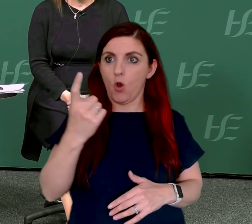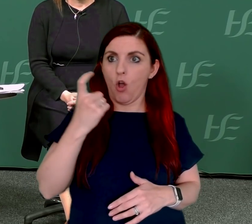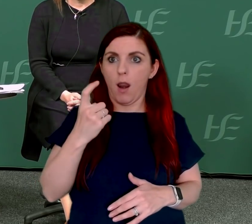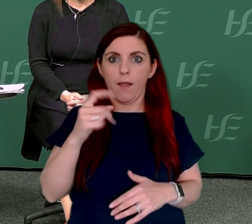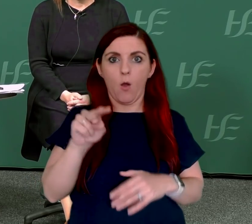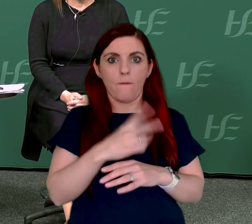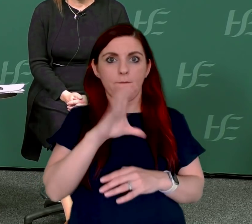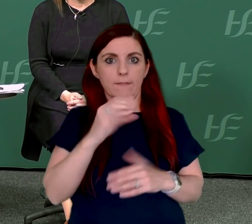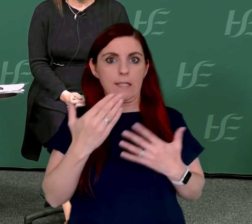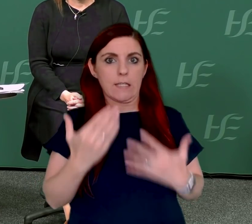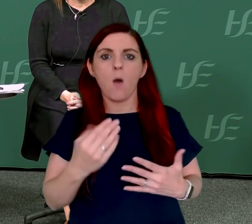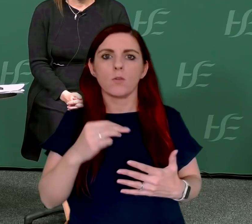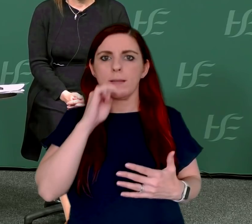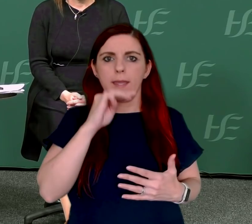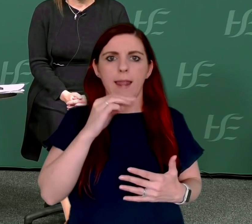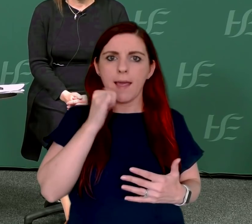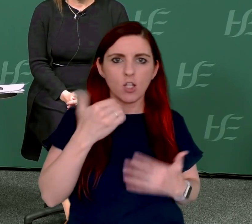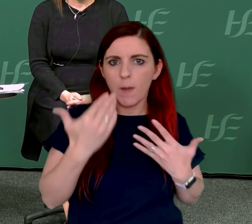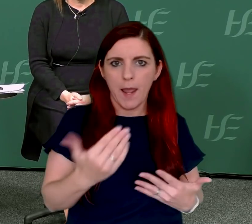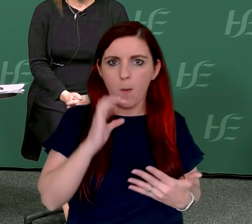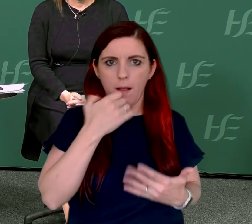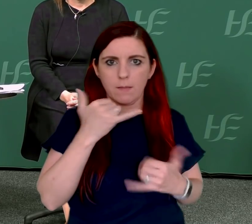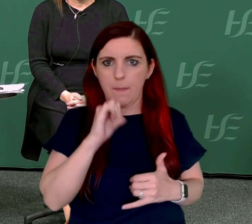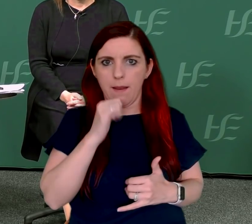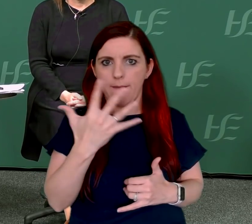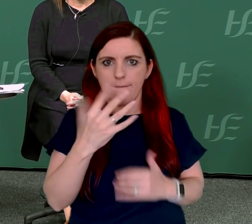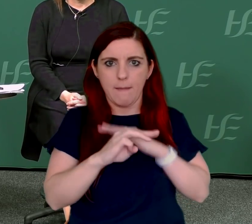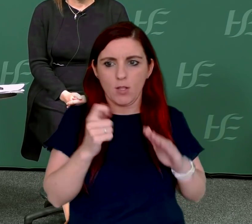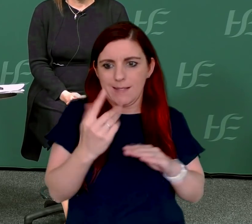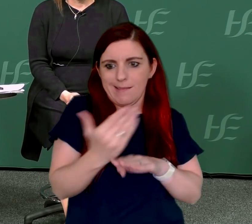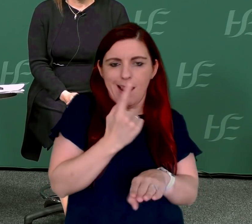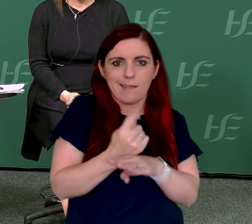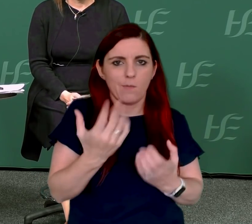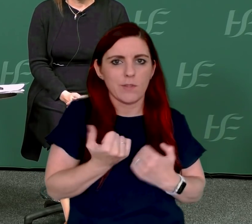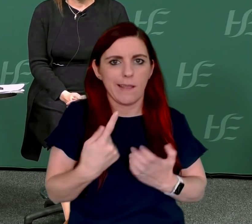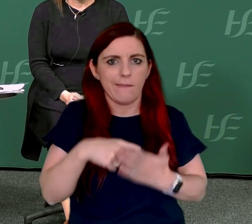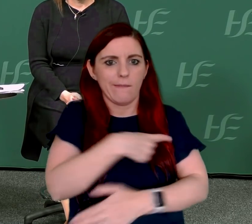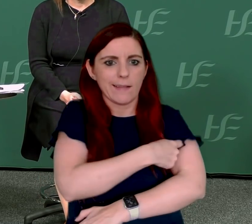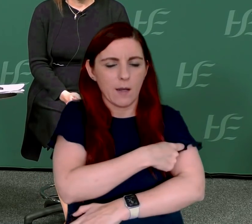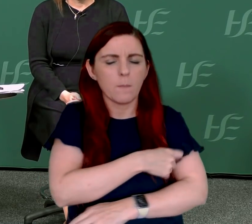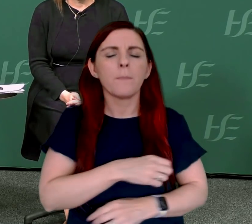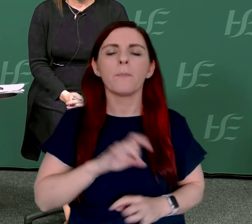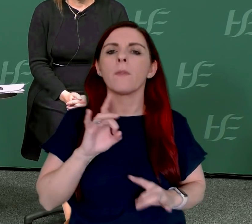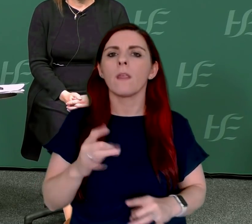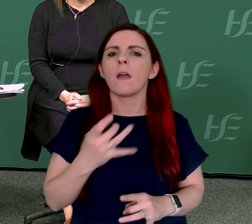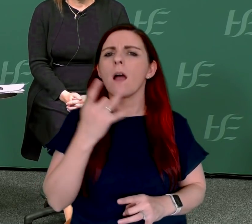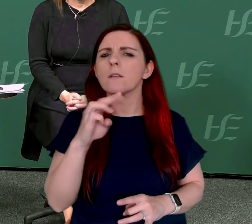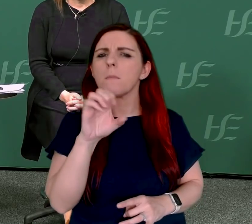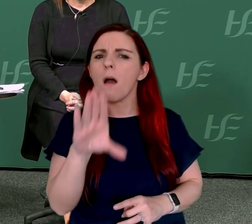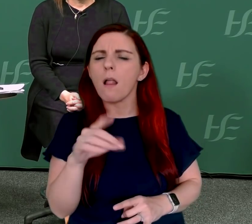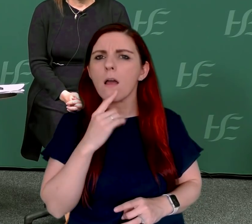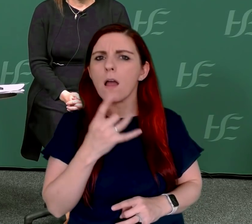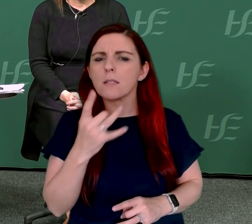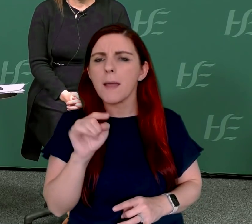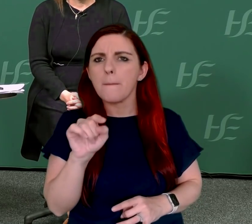through based on eligibility criteria and working on that basis. And Paul Reid, can I ask you, would you characterise